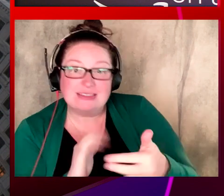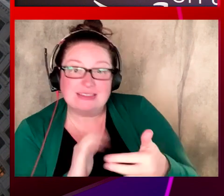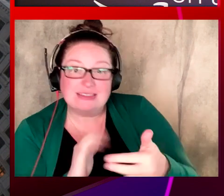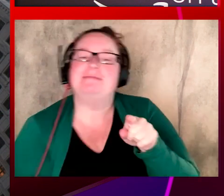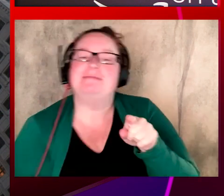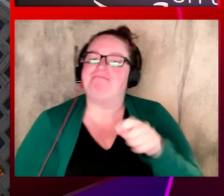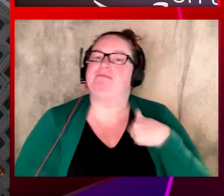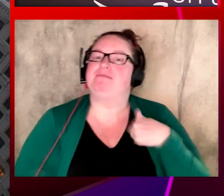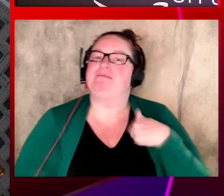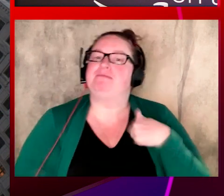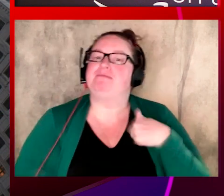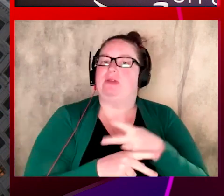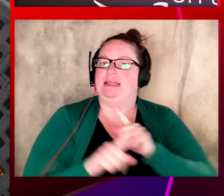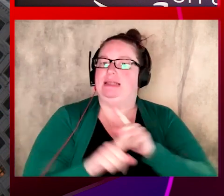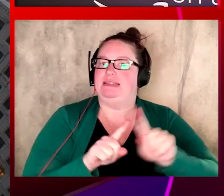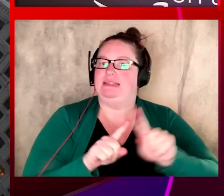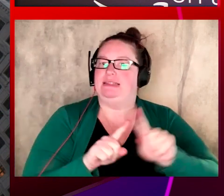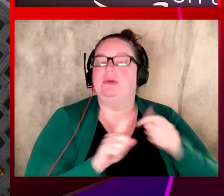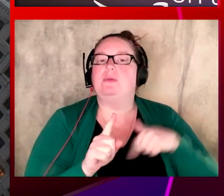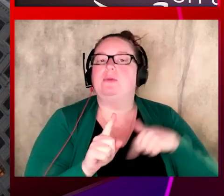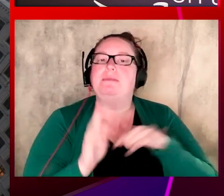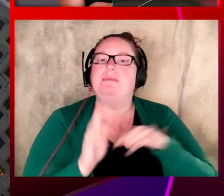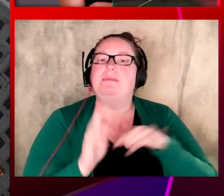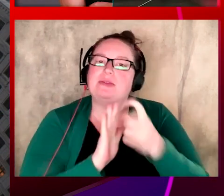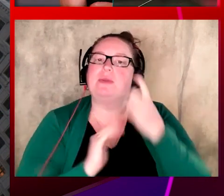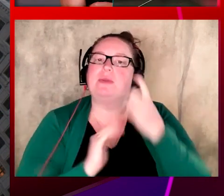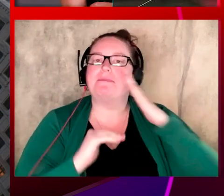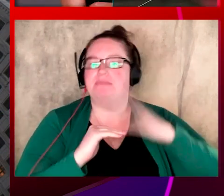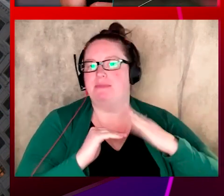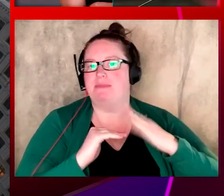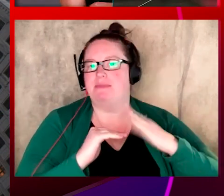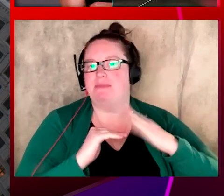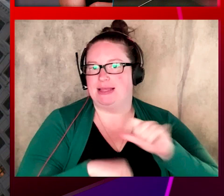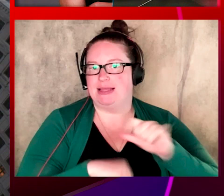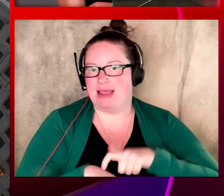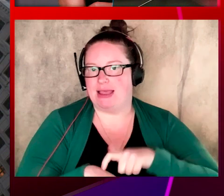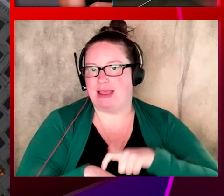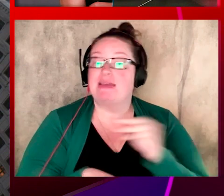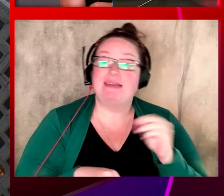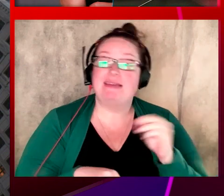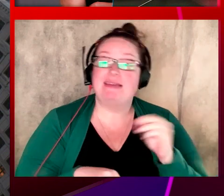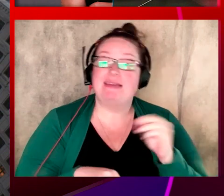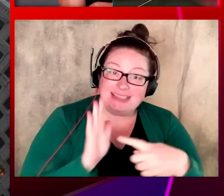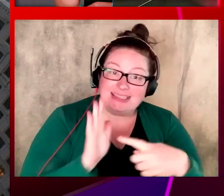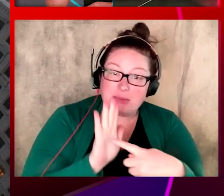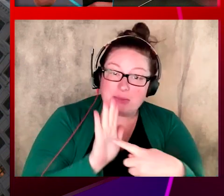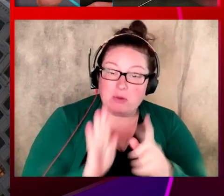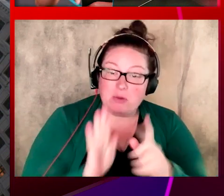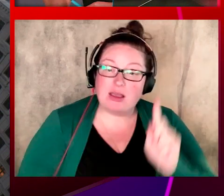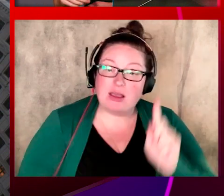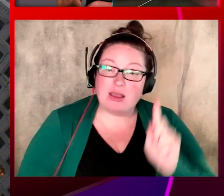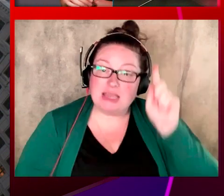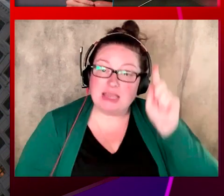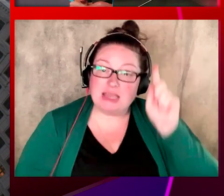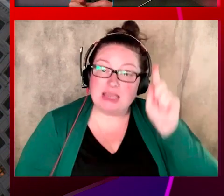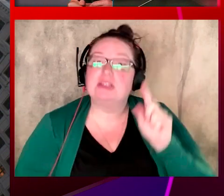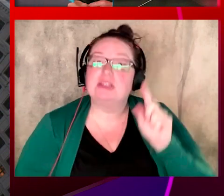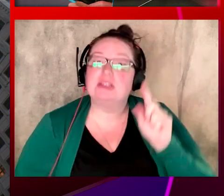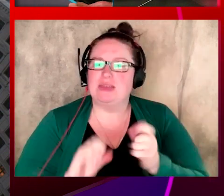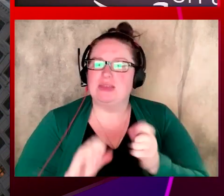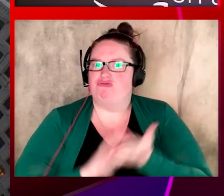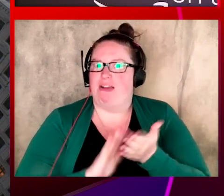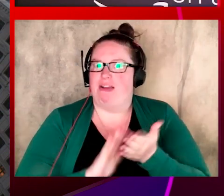and then we picked the one that minimized the time. And then in the demo upstairs, you can actually run the